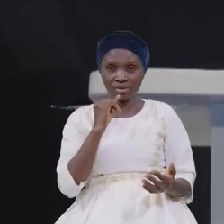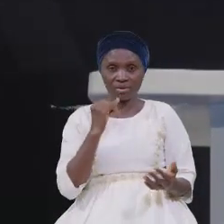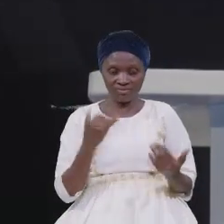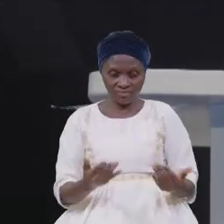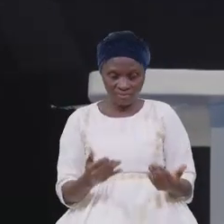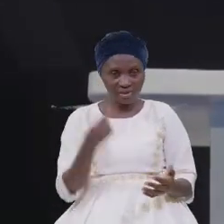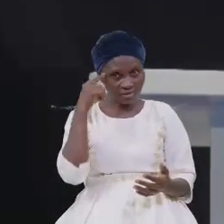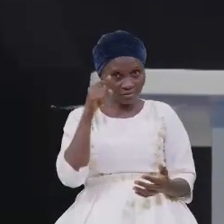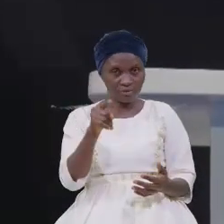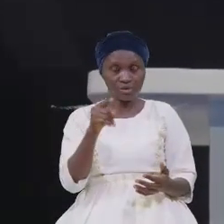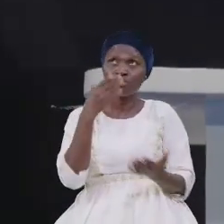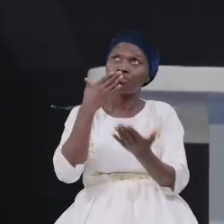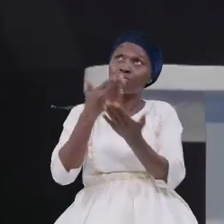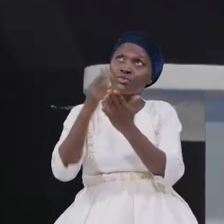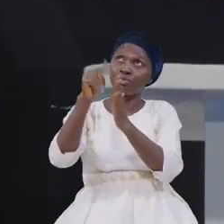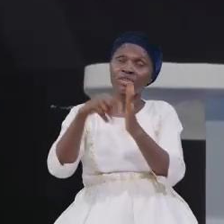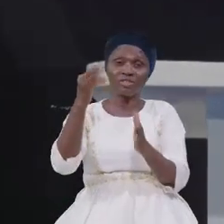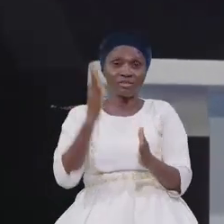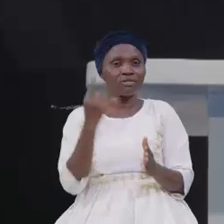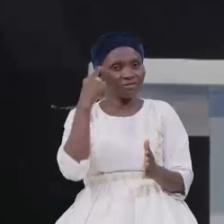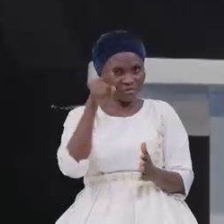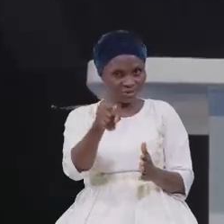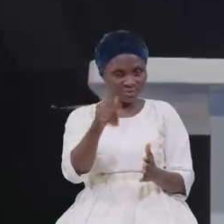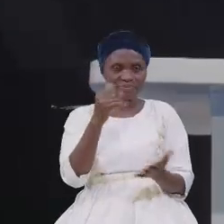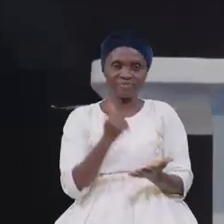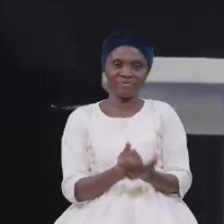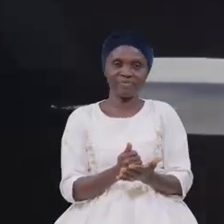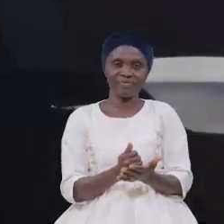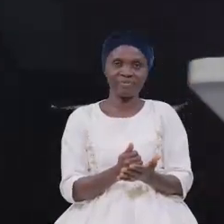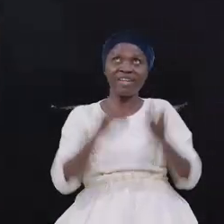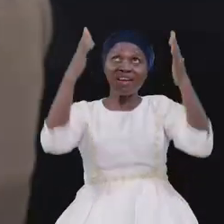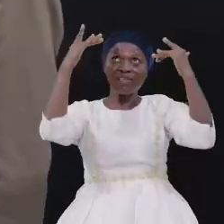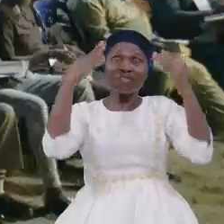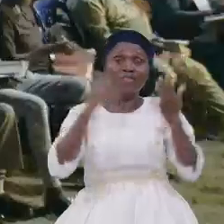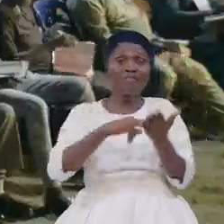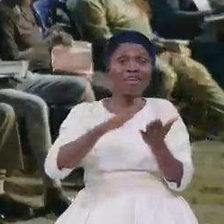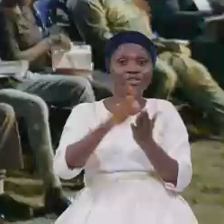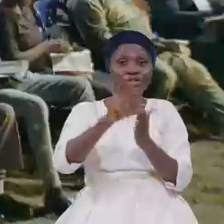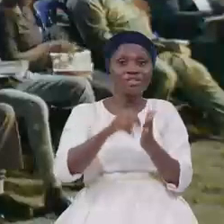of God for you, the reign of righteousness for you,